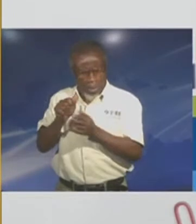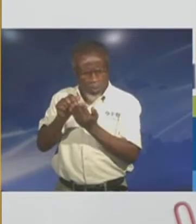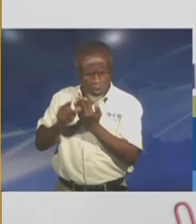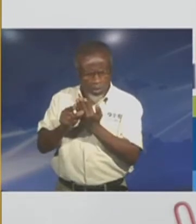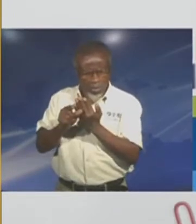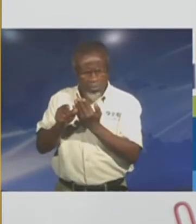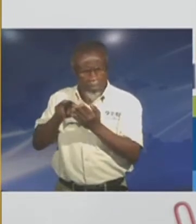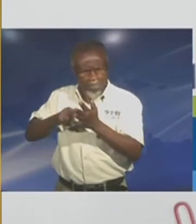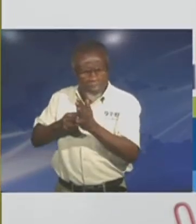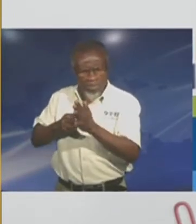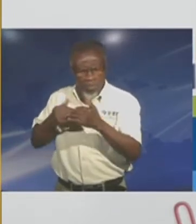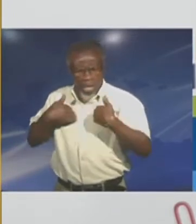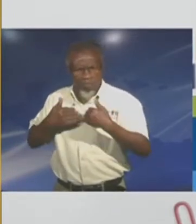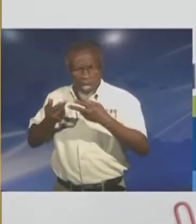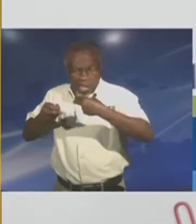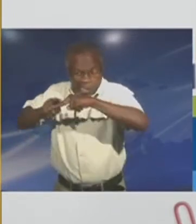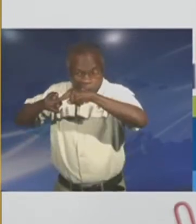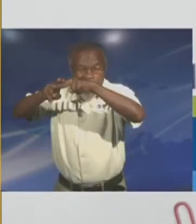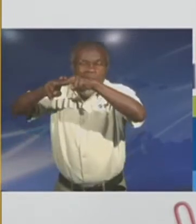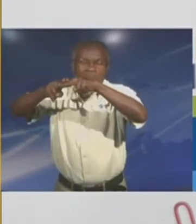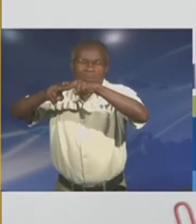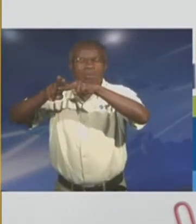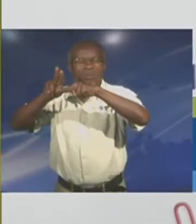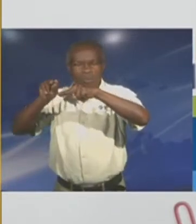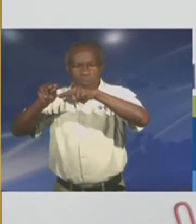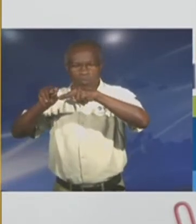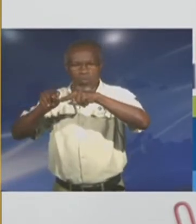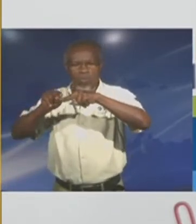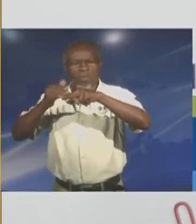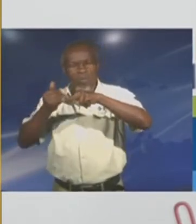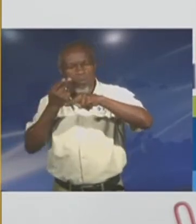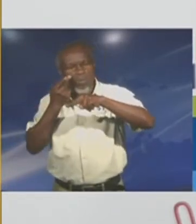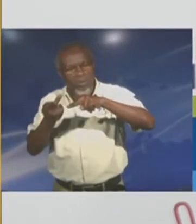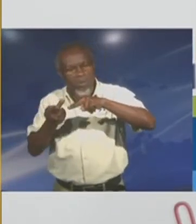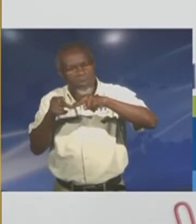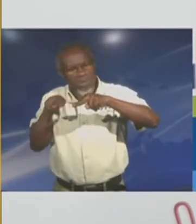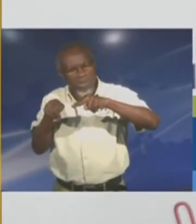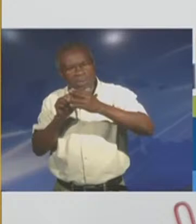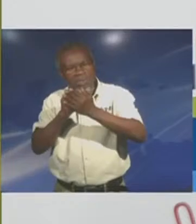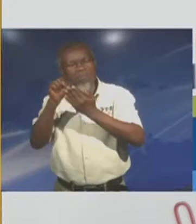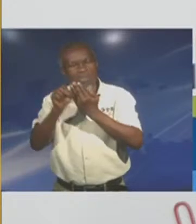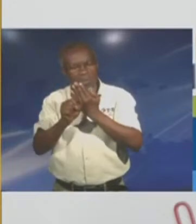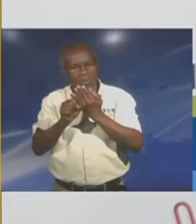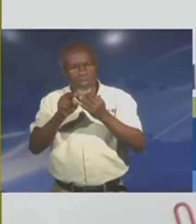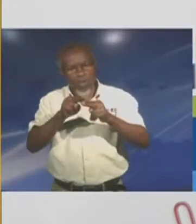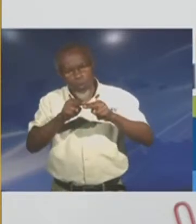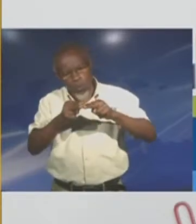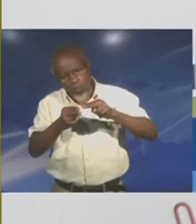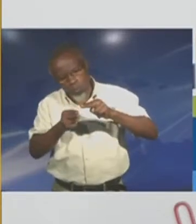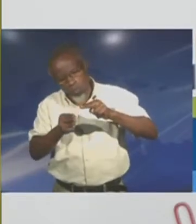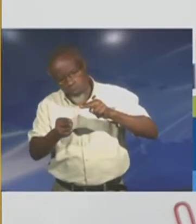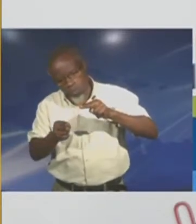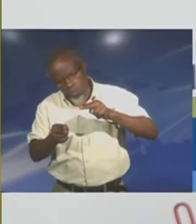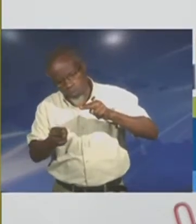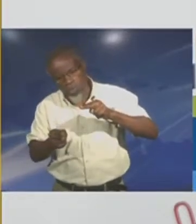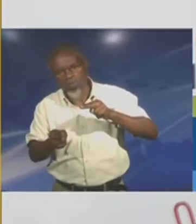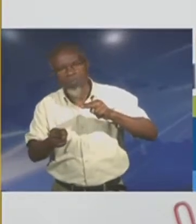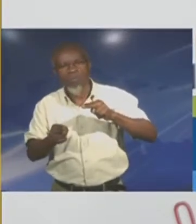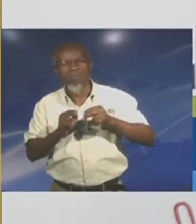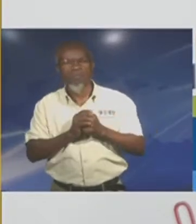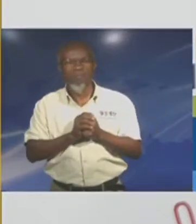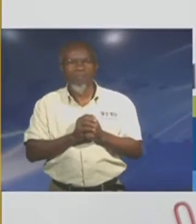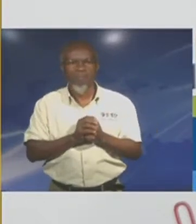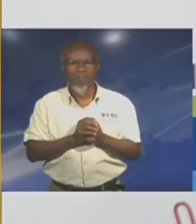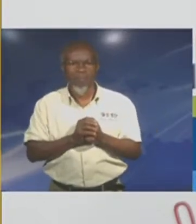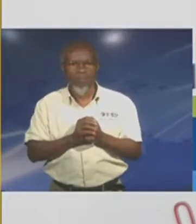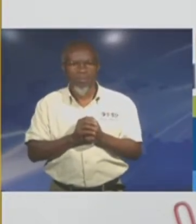an upward trend throughout July into August, and now it's coming down in September within the larger Omicron season, so to